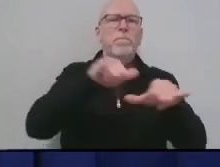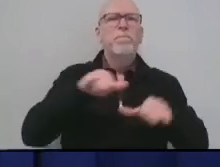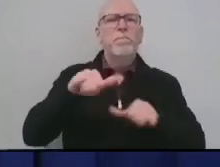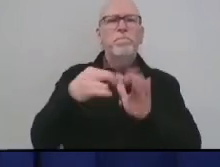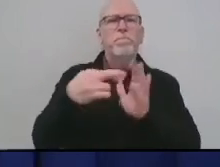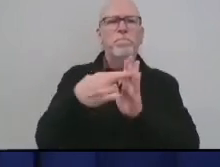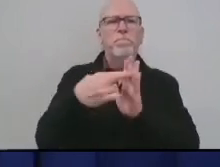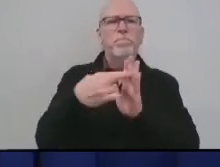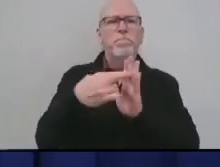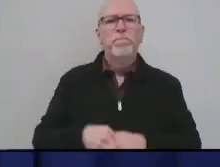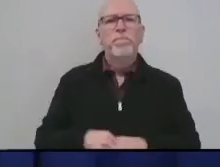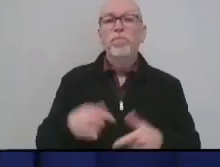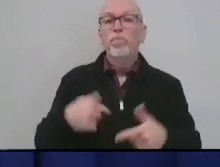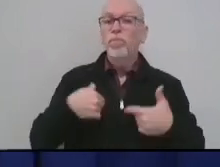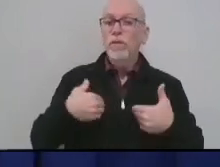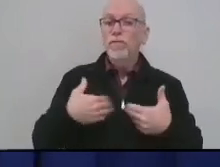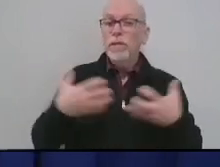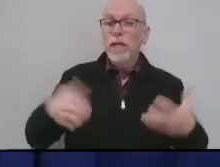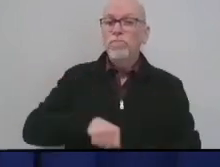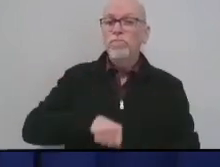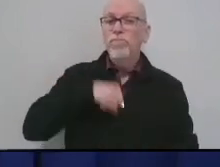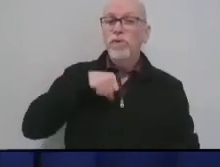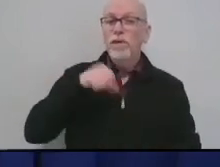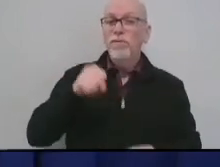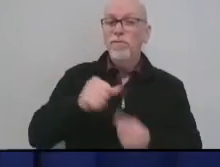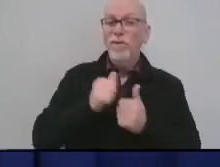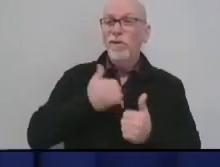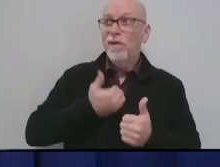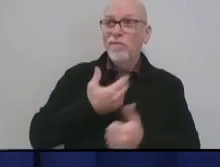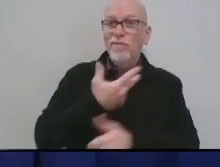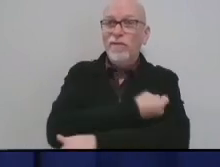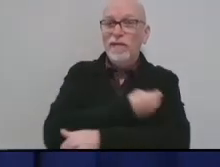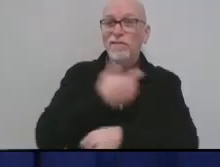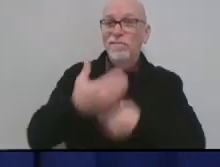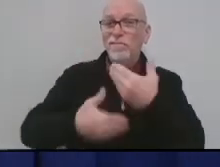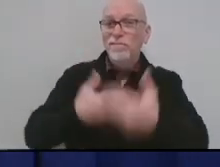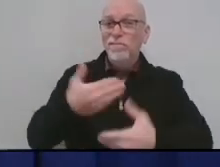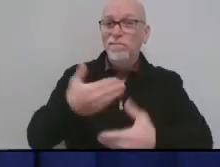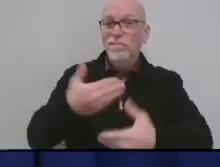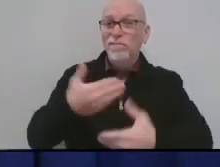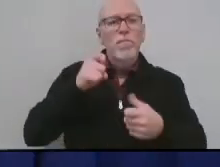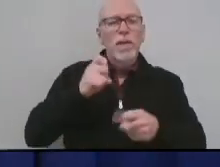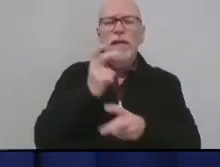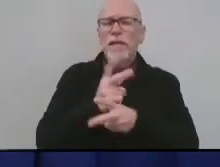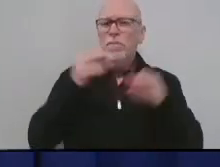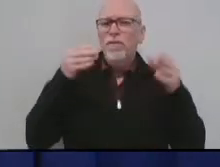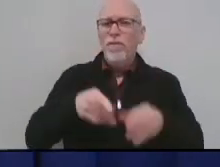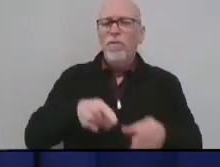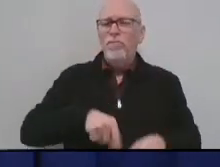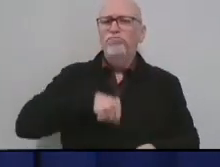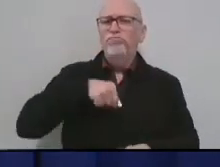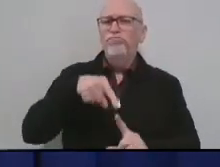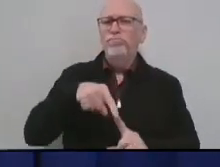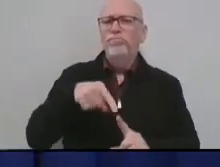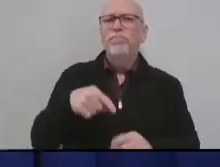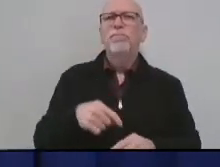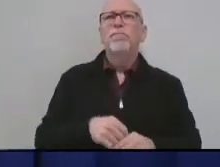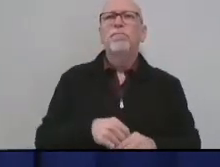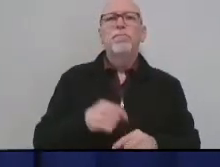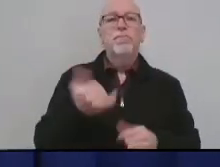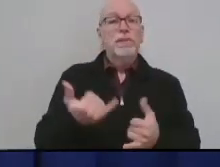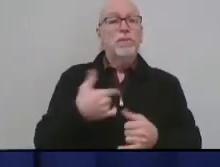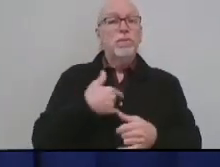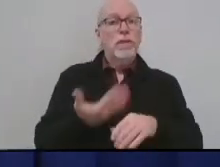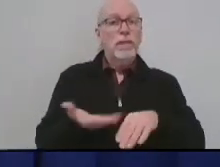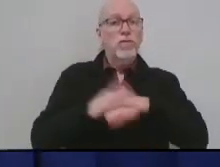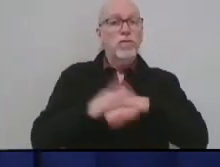proud of in our vaccine rollout, and that's where we need to keep our focus. This week, we have increased shipments of masks